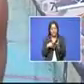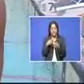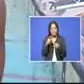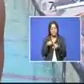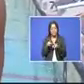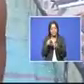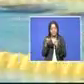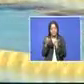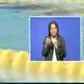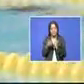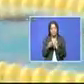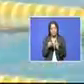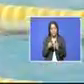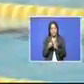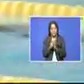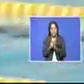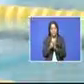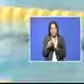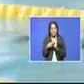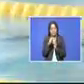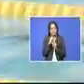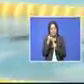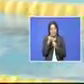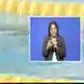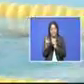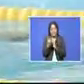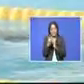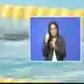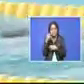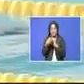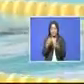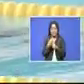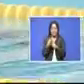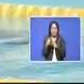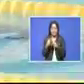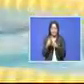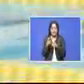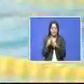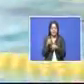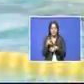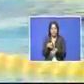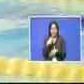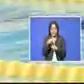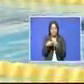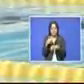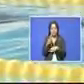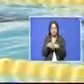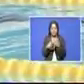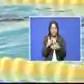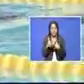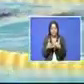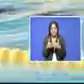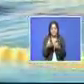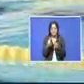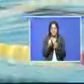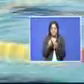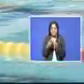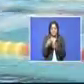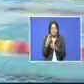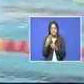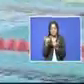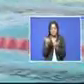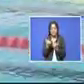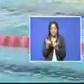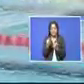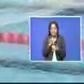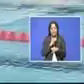okay. I still have it. This is the last meet for the year, but almost the midpoint. How do you feel about your progress so far for the year? I'm pretty pleased with